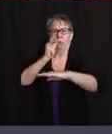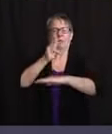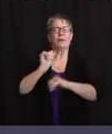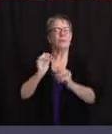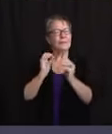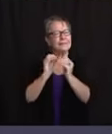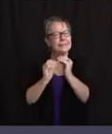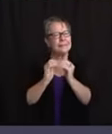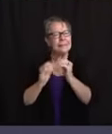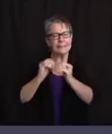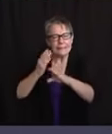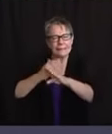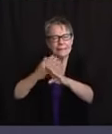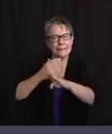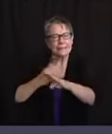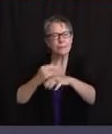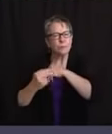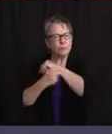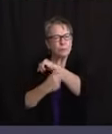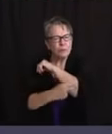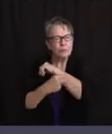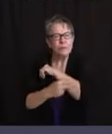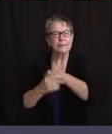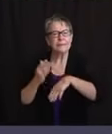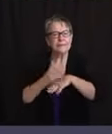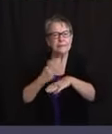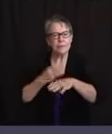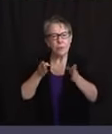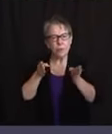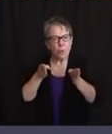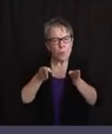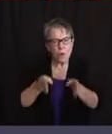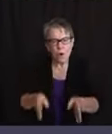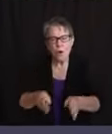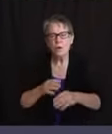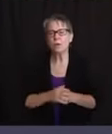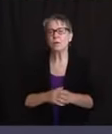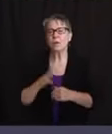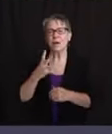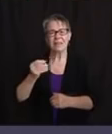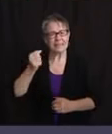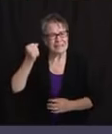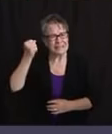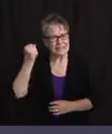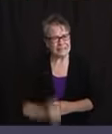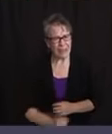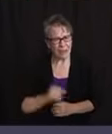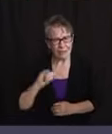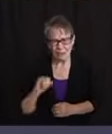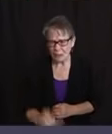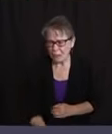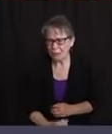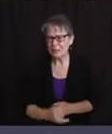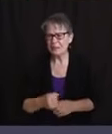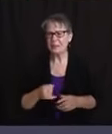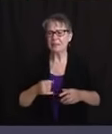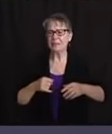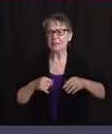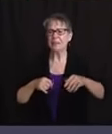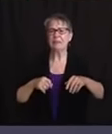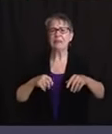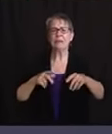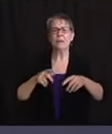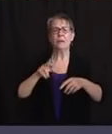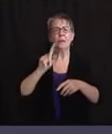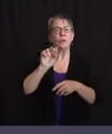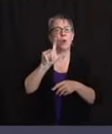should be 4 lanes, and you're sitting there idling, wasting your own money, polluting the environment. It's the Turnpike